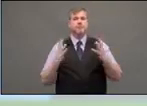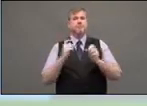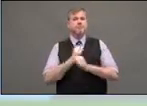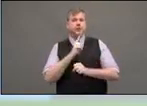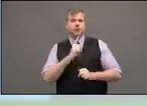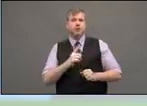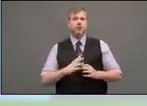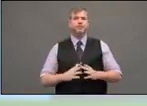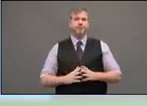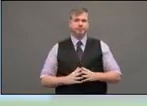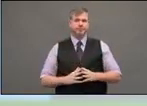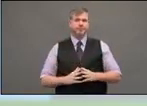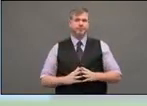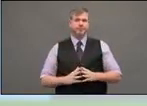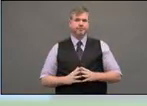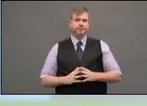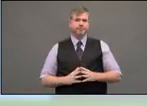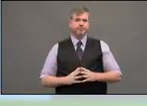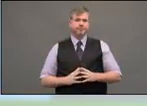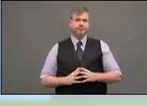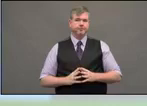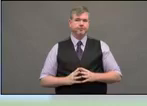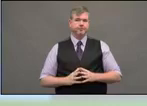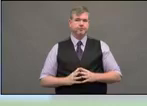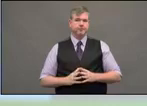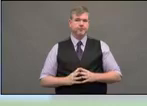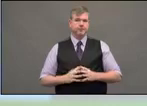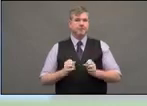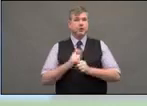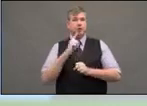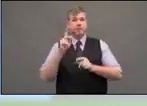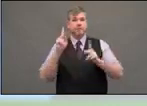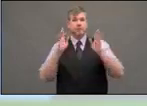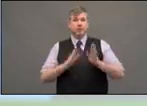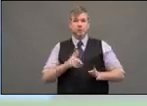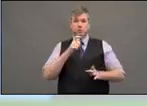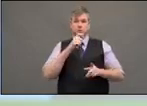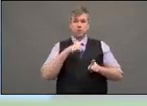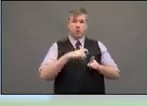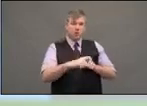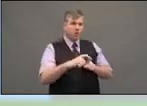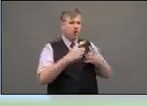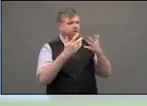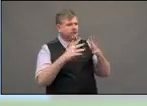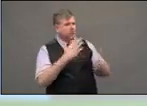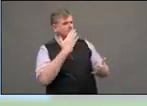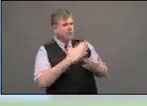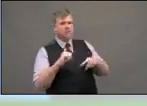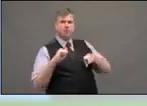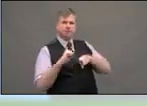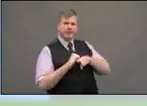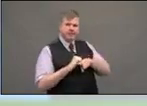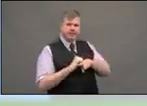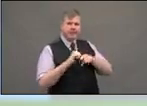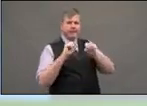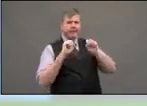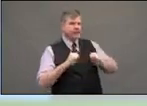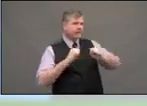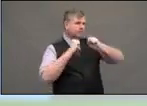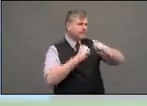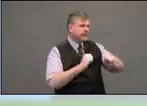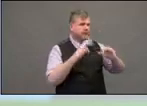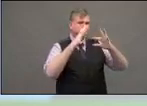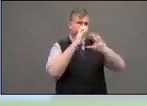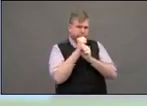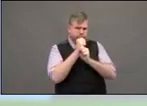potential case or contact, that the person who is calling you is very well trained, very well equipped, can protect your privacy, and is